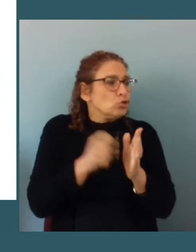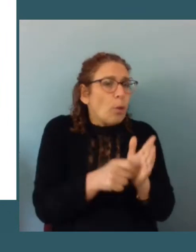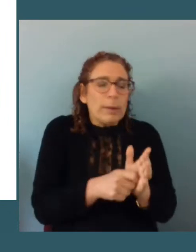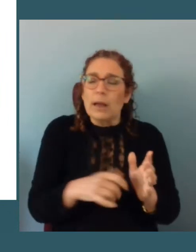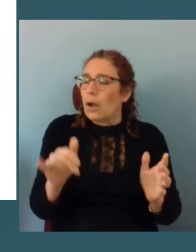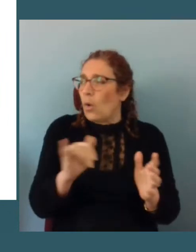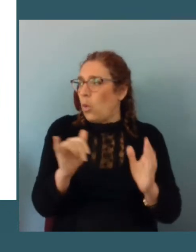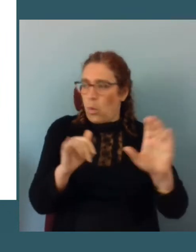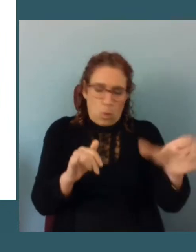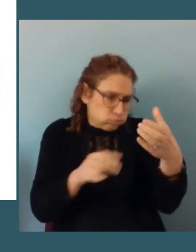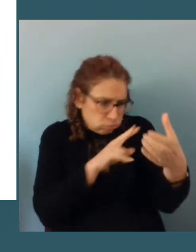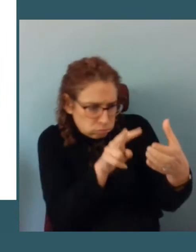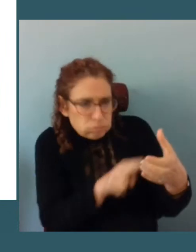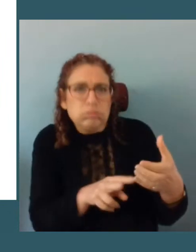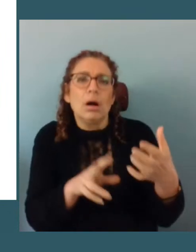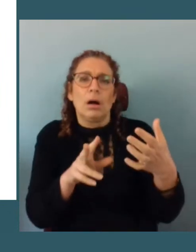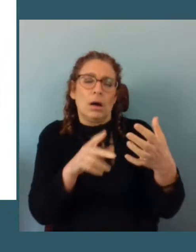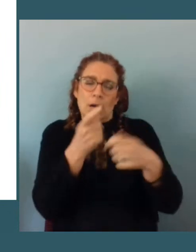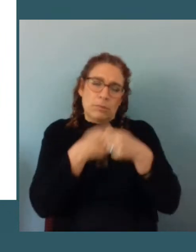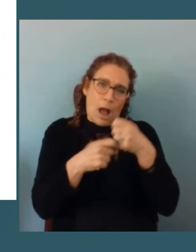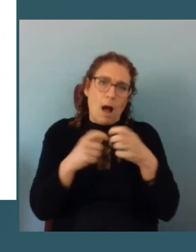really challenging time.